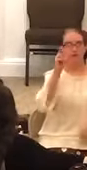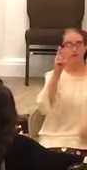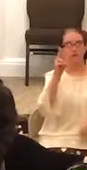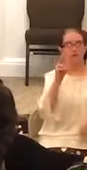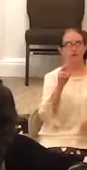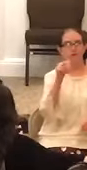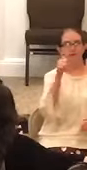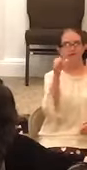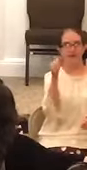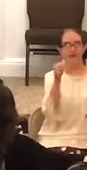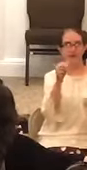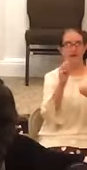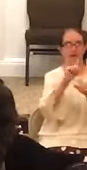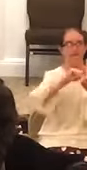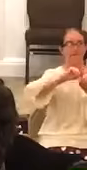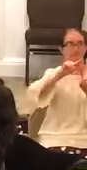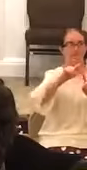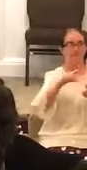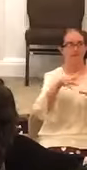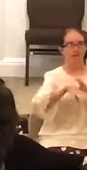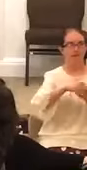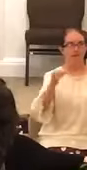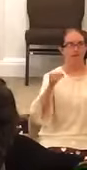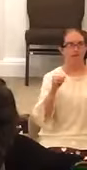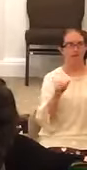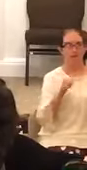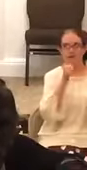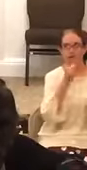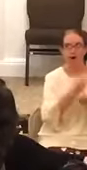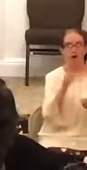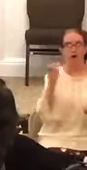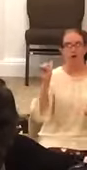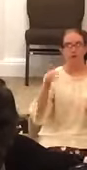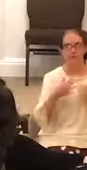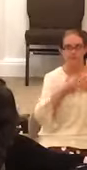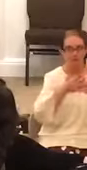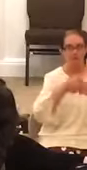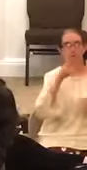months. Finally come out of there, you can't hardly breathe, can't hardly walk.